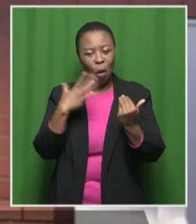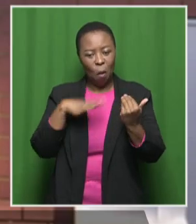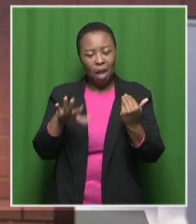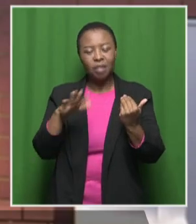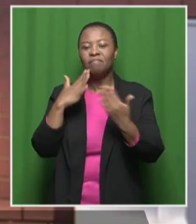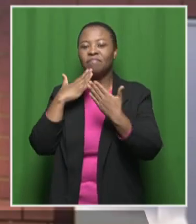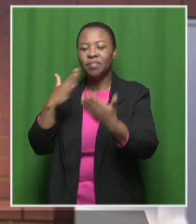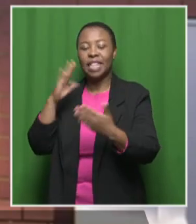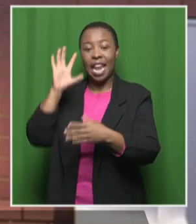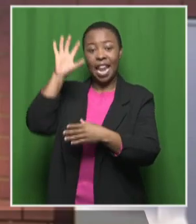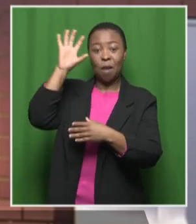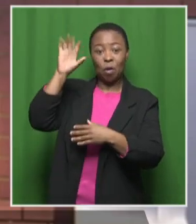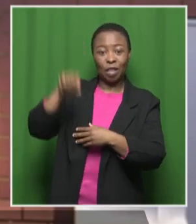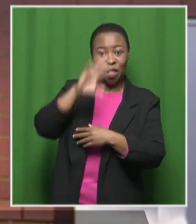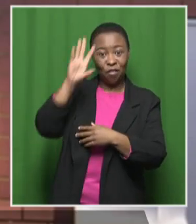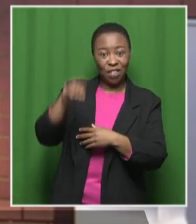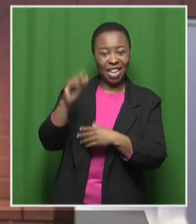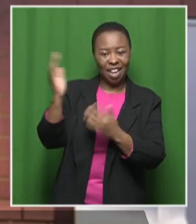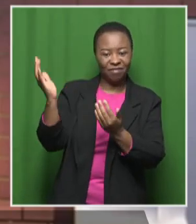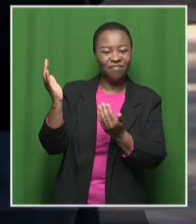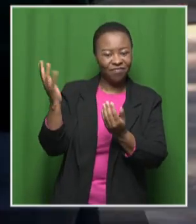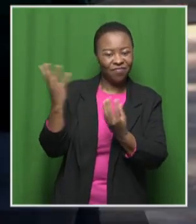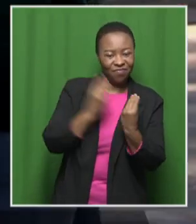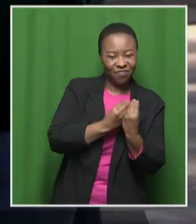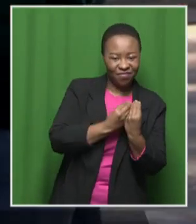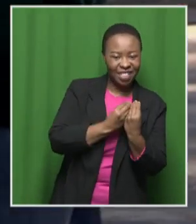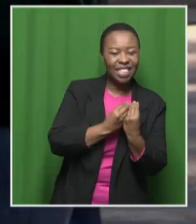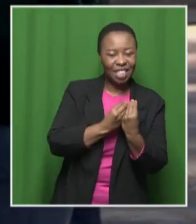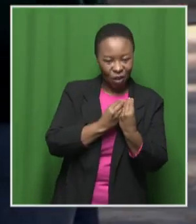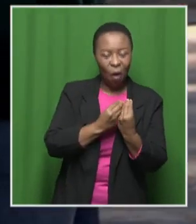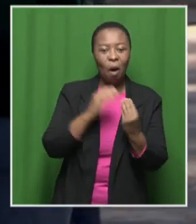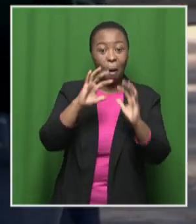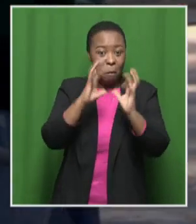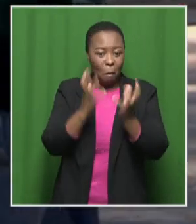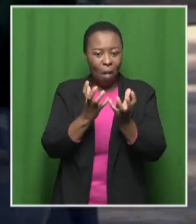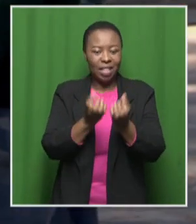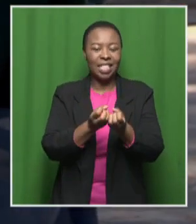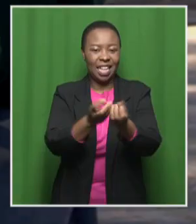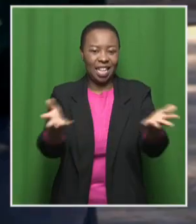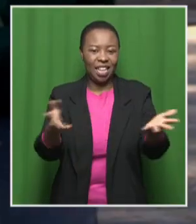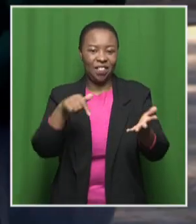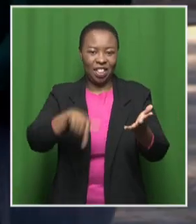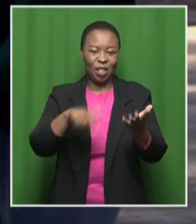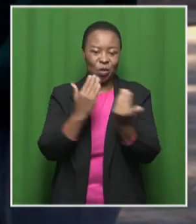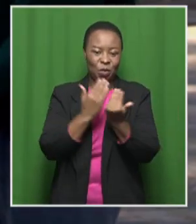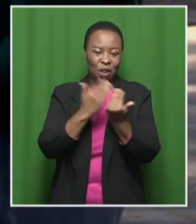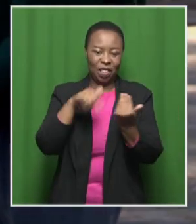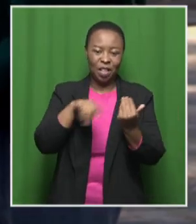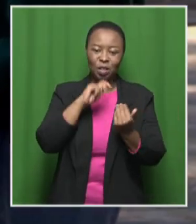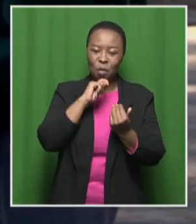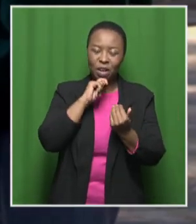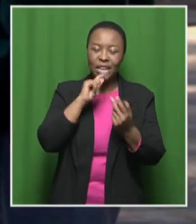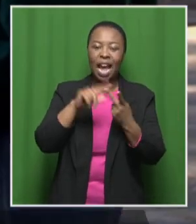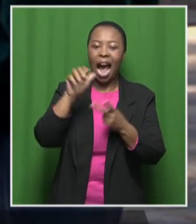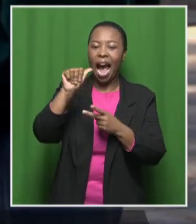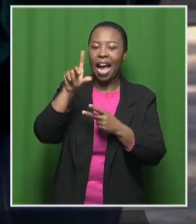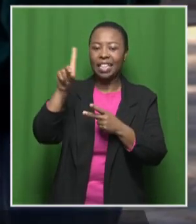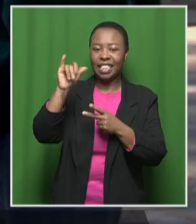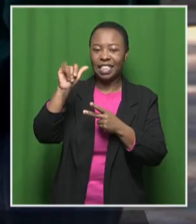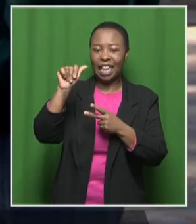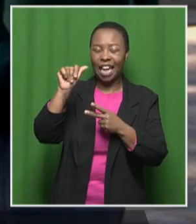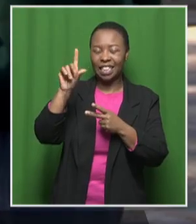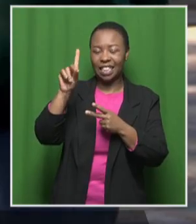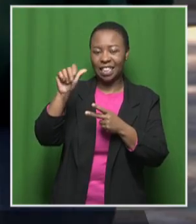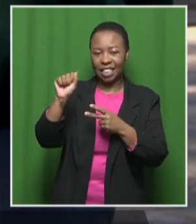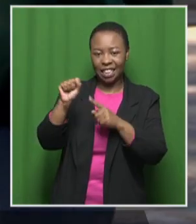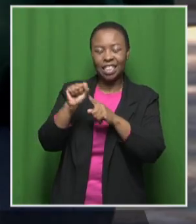thank Netball South Africa coming through with the balls that we will be handing over to the school here this morning. We want to thank Adidas for the football balls as well as